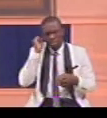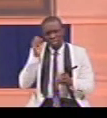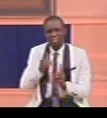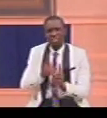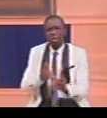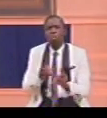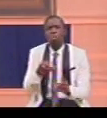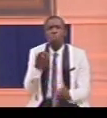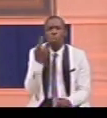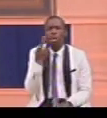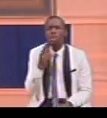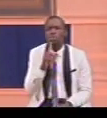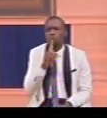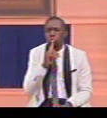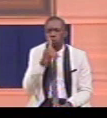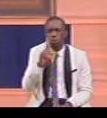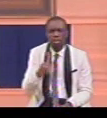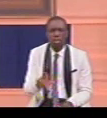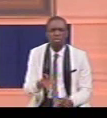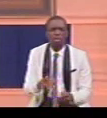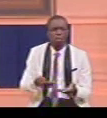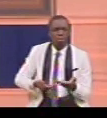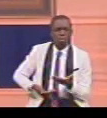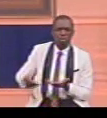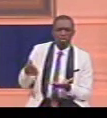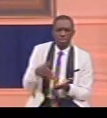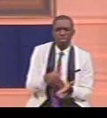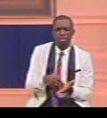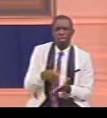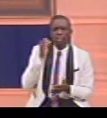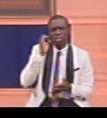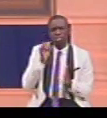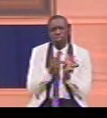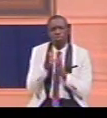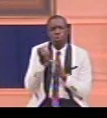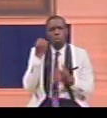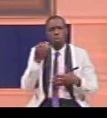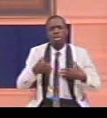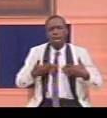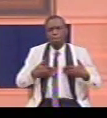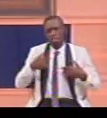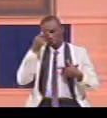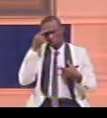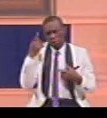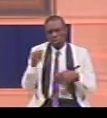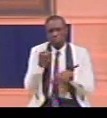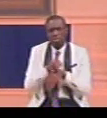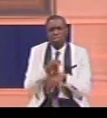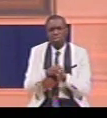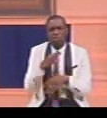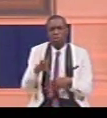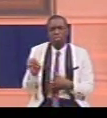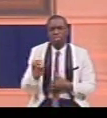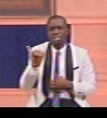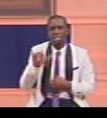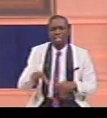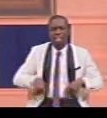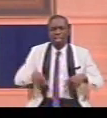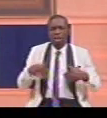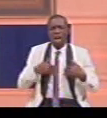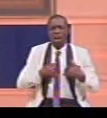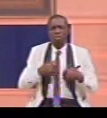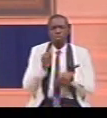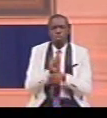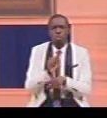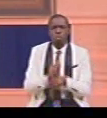happy that the message of life and the mercy of salvation of eternal life has worked effectively in the hearts